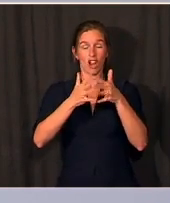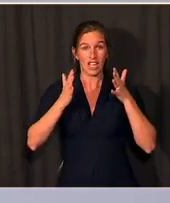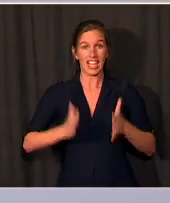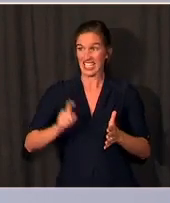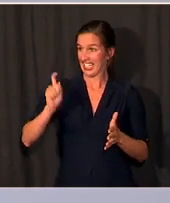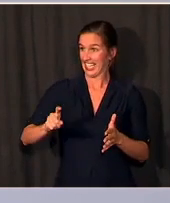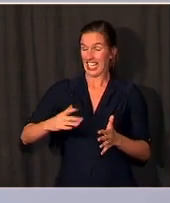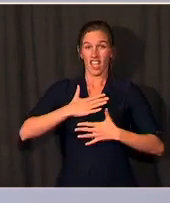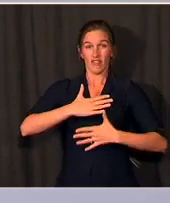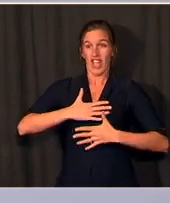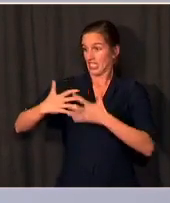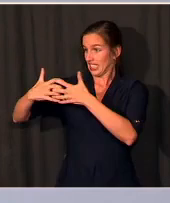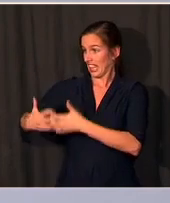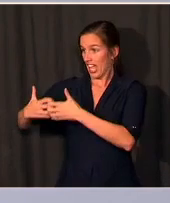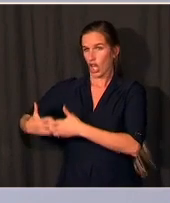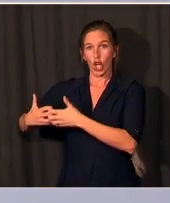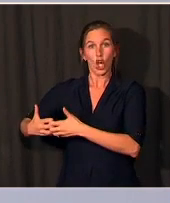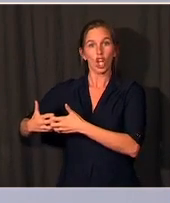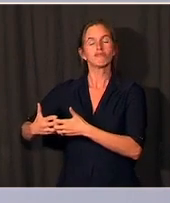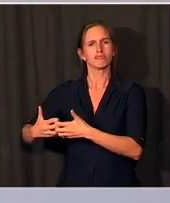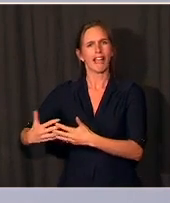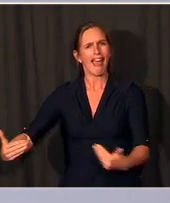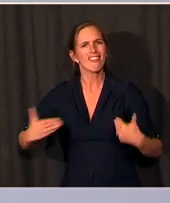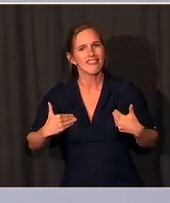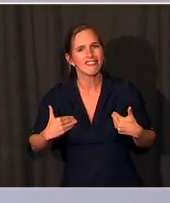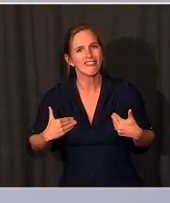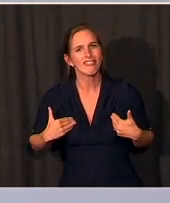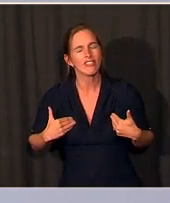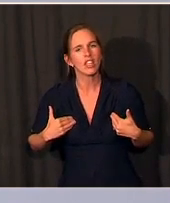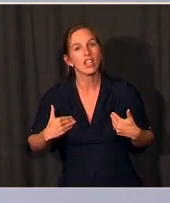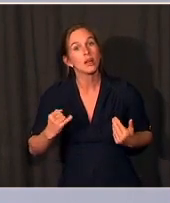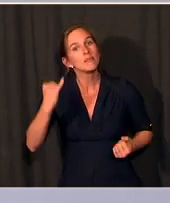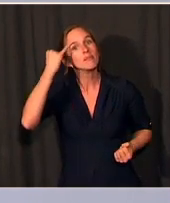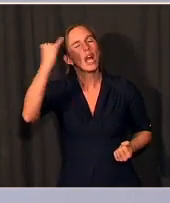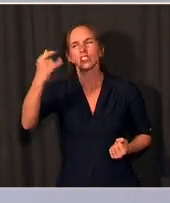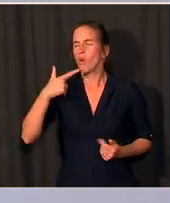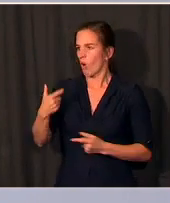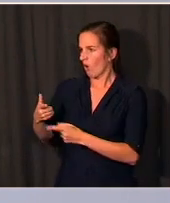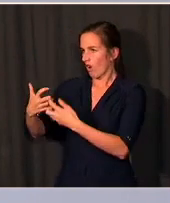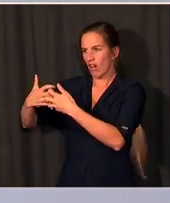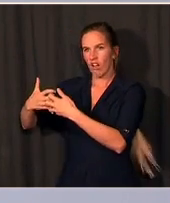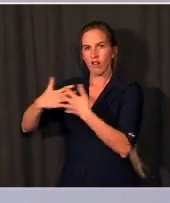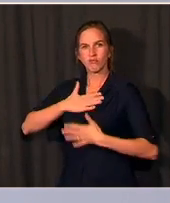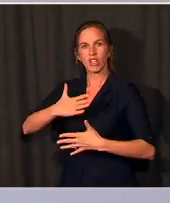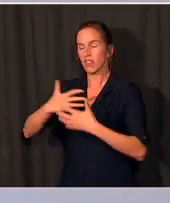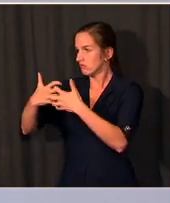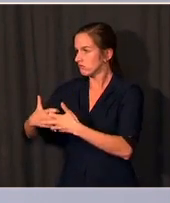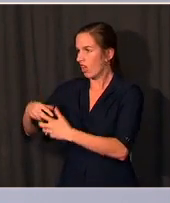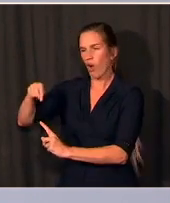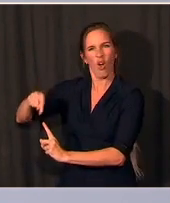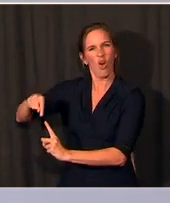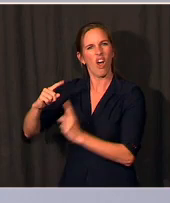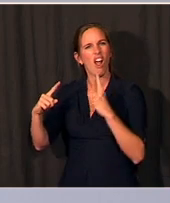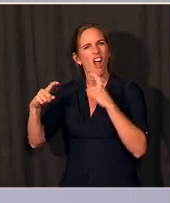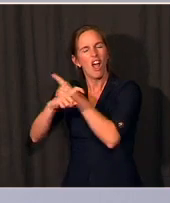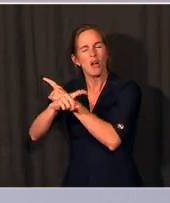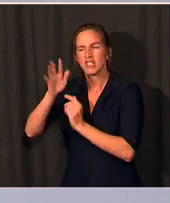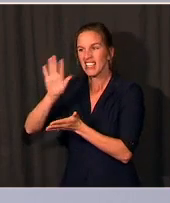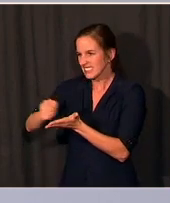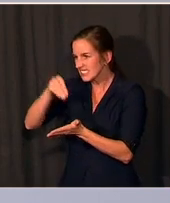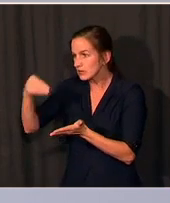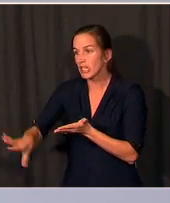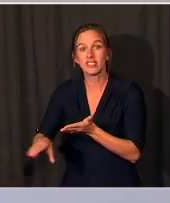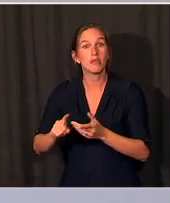had access to a ventilator. Think of that. Very complicated piece of equipment, very expensive. And we haven't had